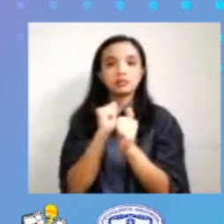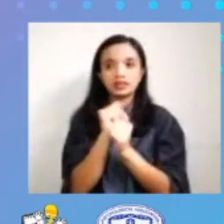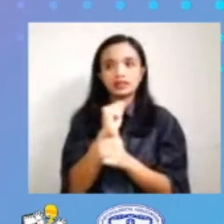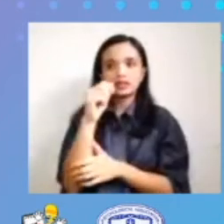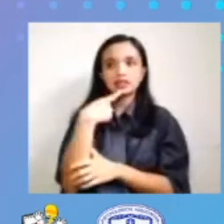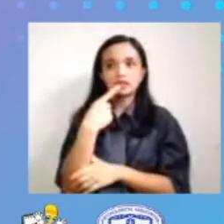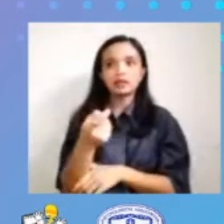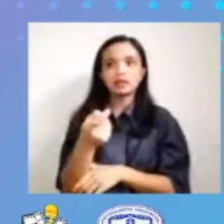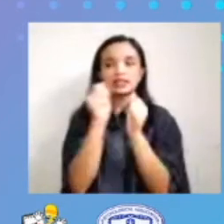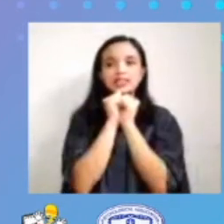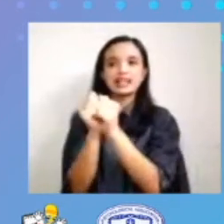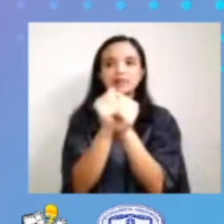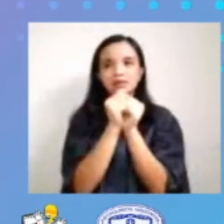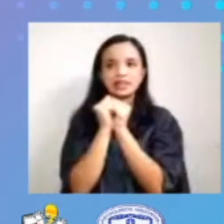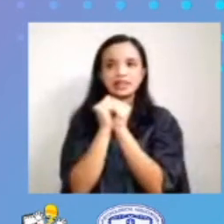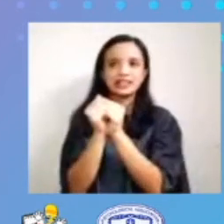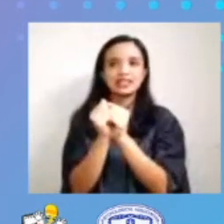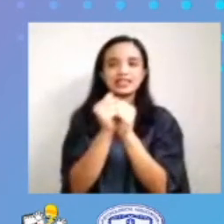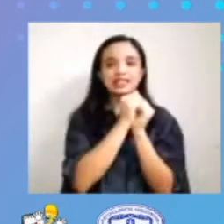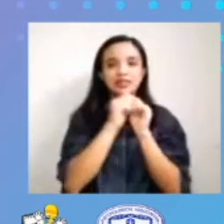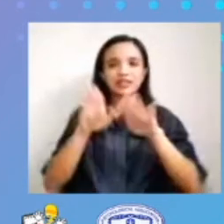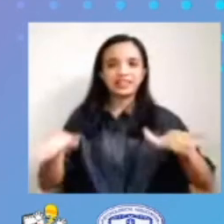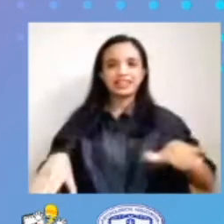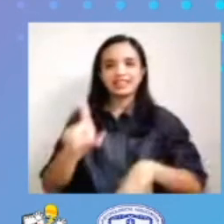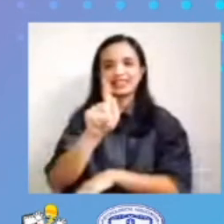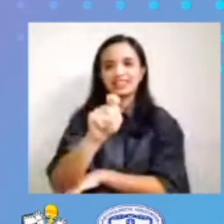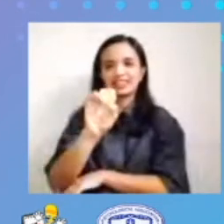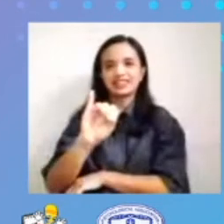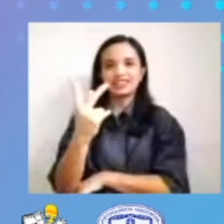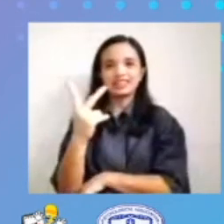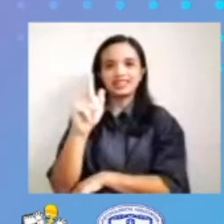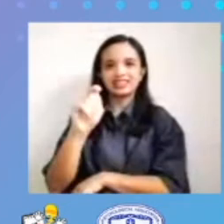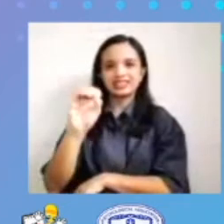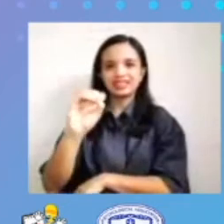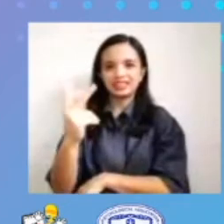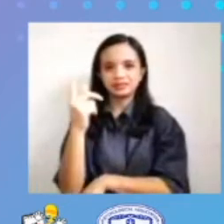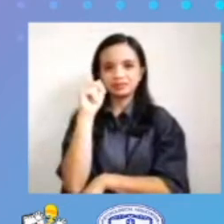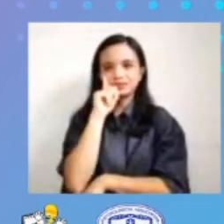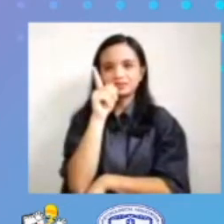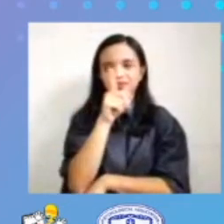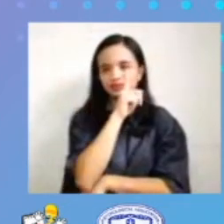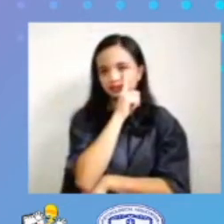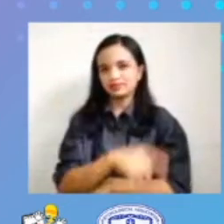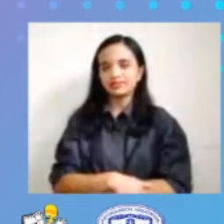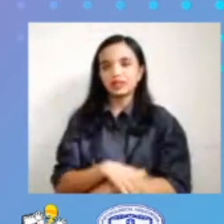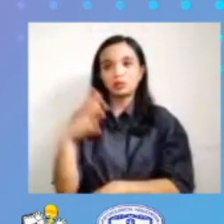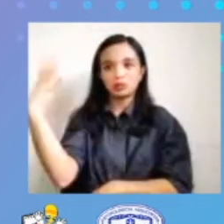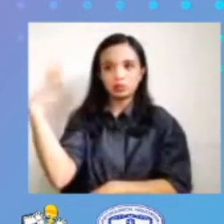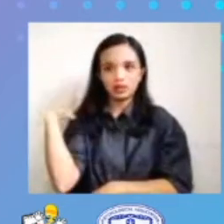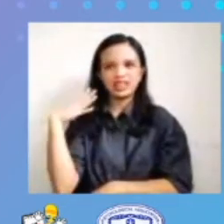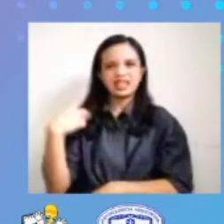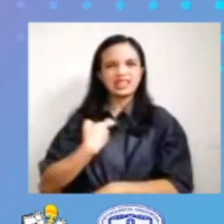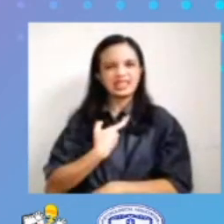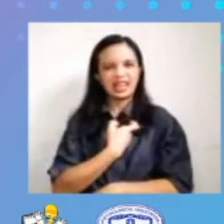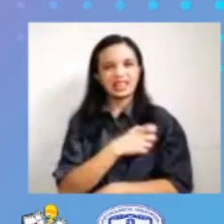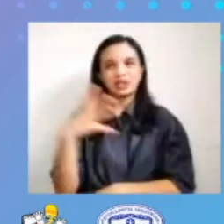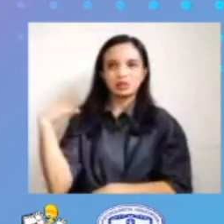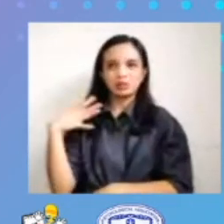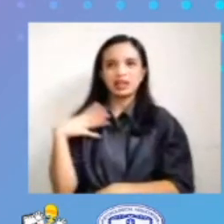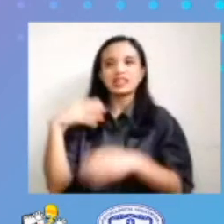rin should also matter. Kasi remember, self-care is balancing. When you connect, Kasi you're connected with your children, with your kids, with